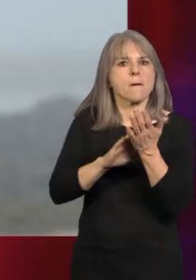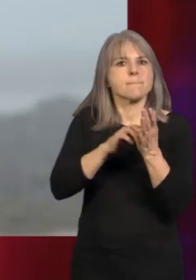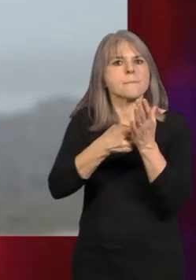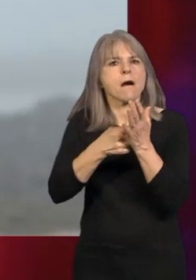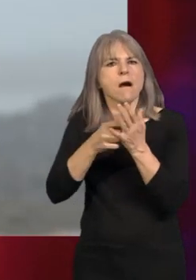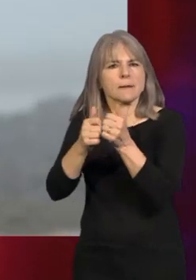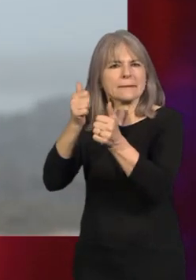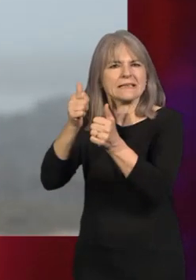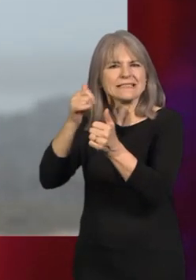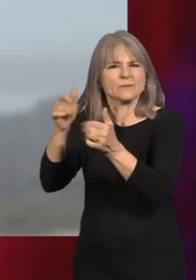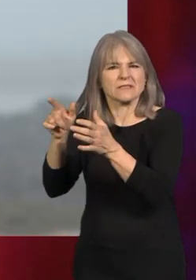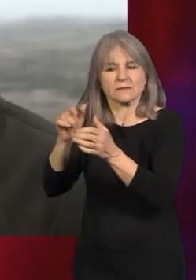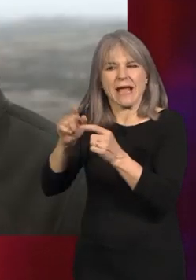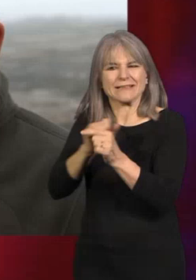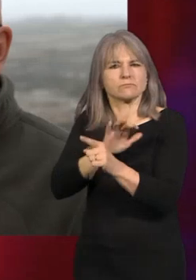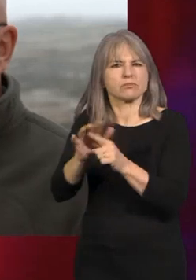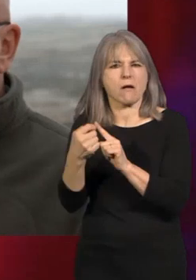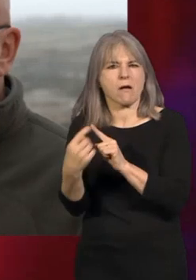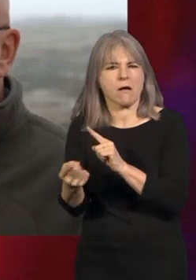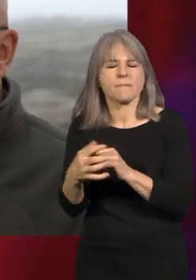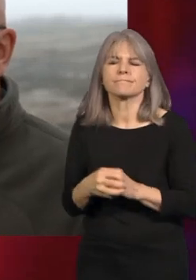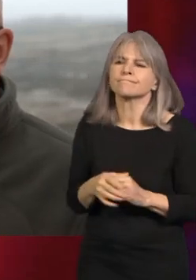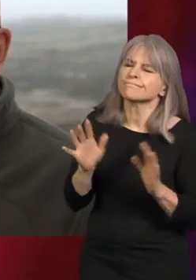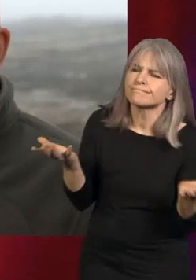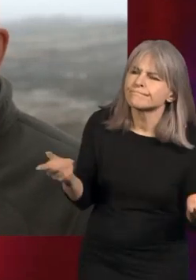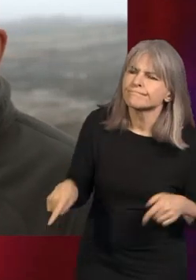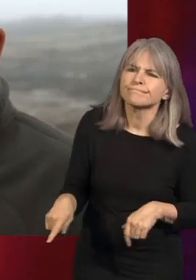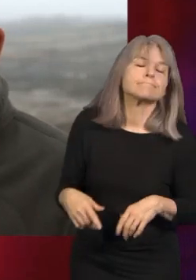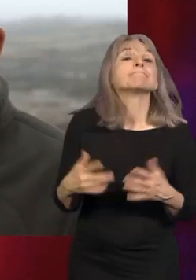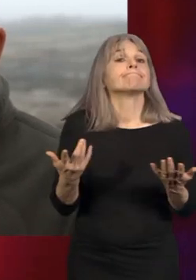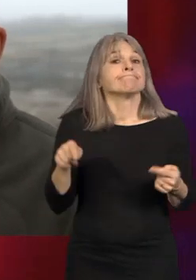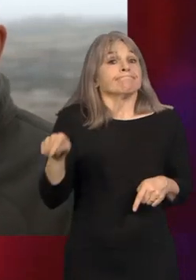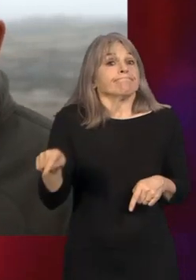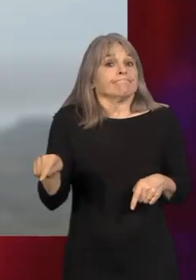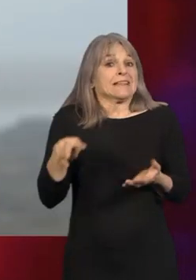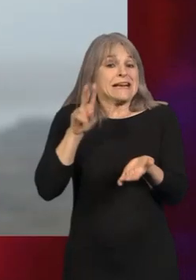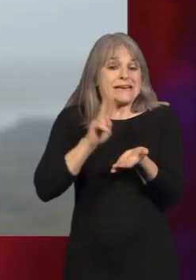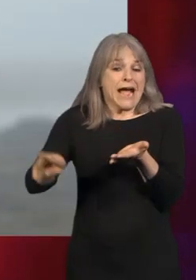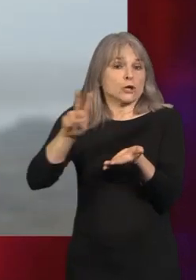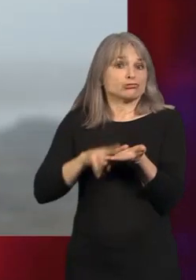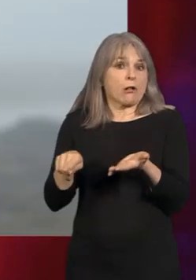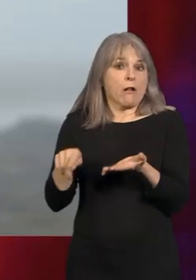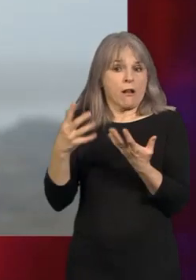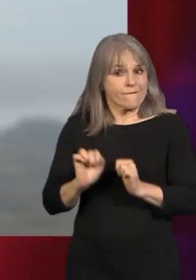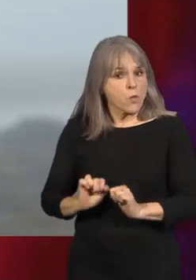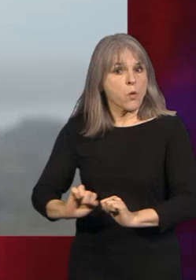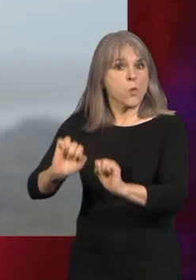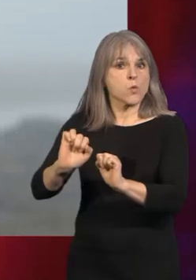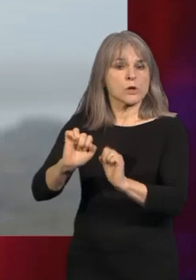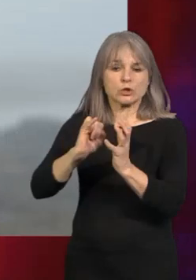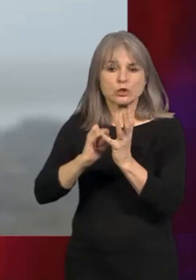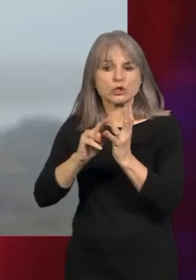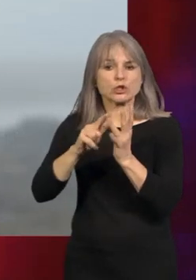and making your food taste better at the same time. The sodium content in seaweed is only about 10%. The rest of it is other salts